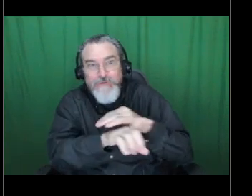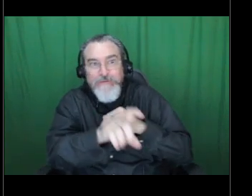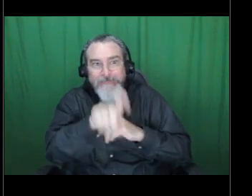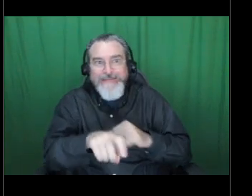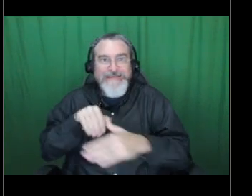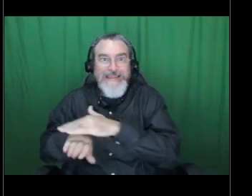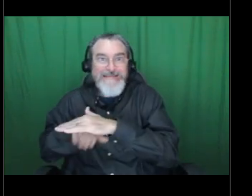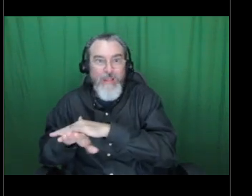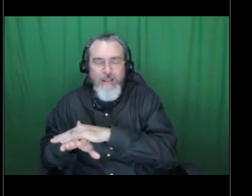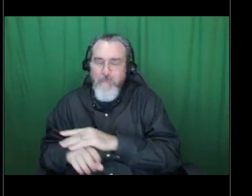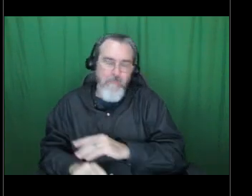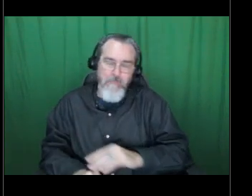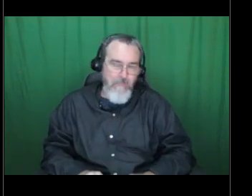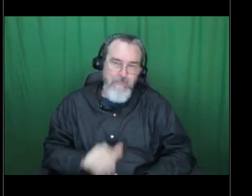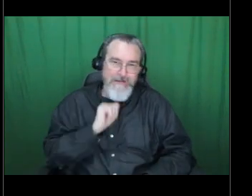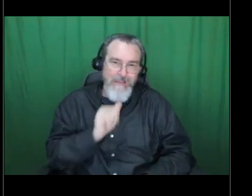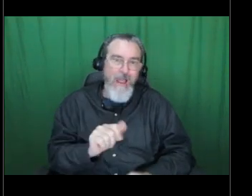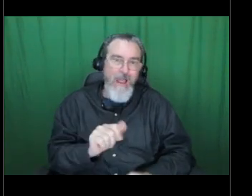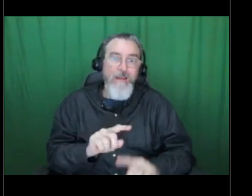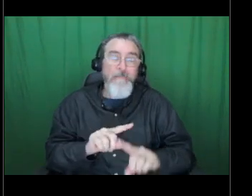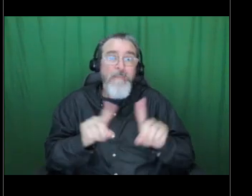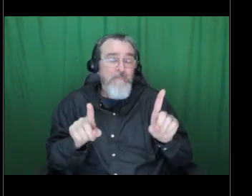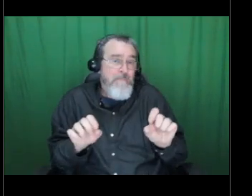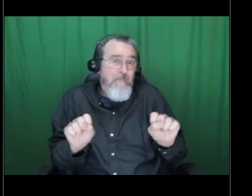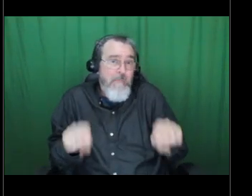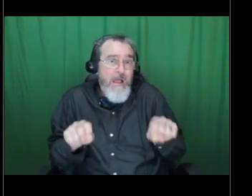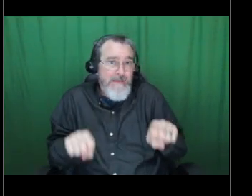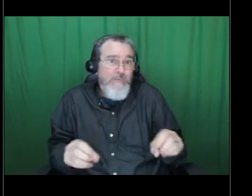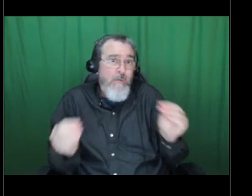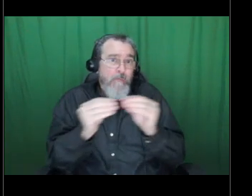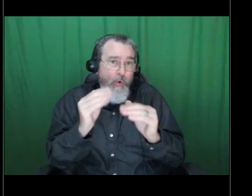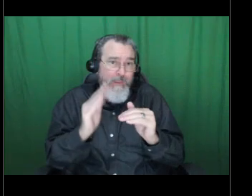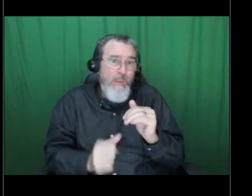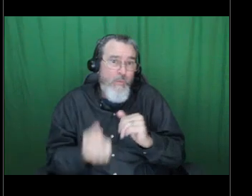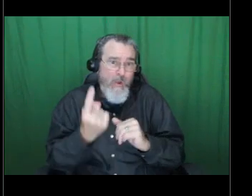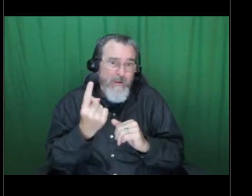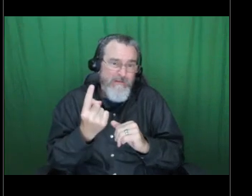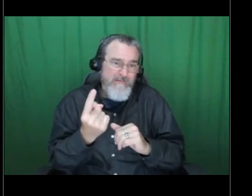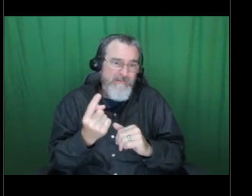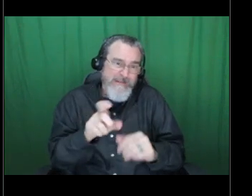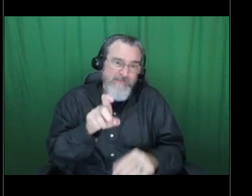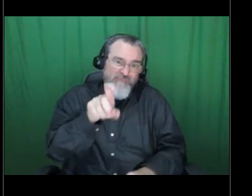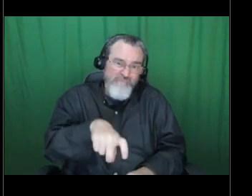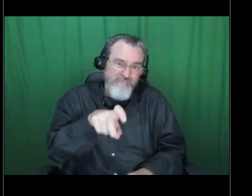accessible, but more than one may be necessary.